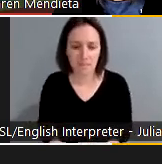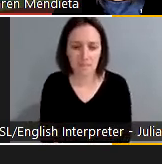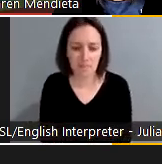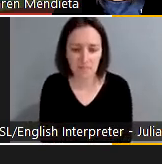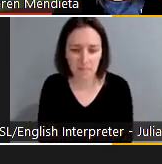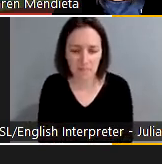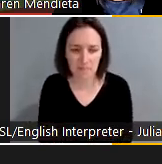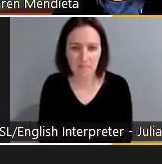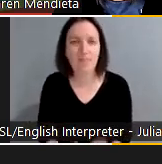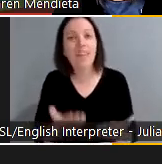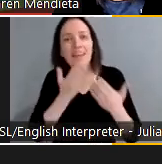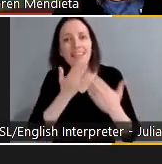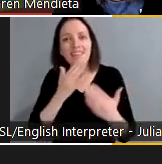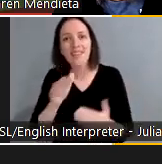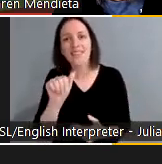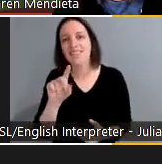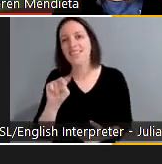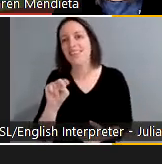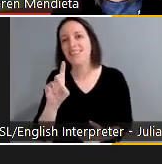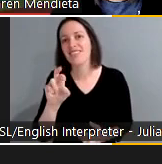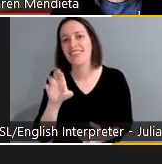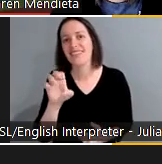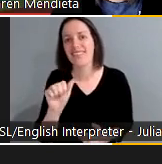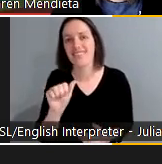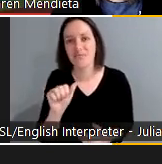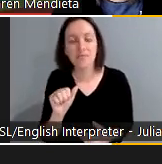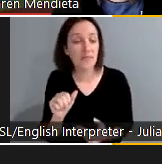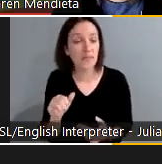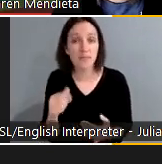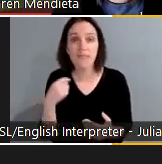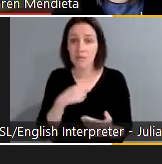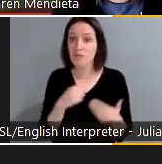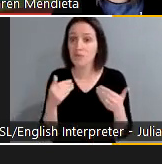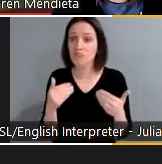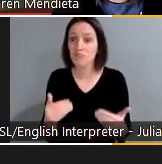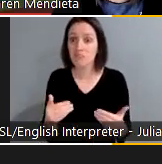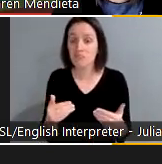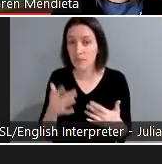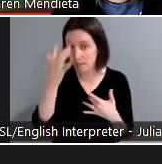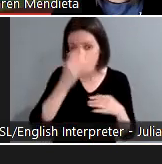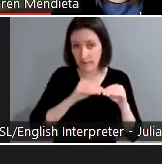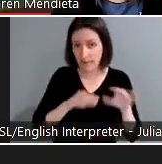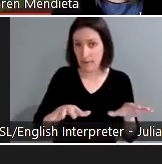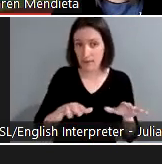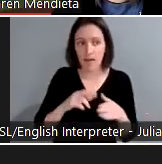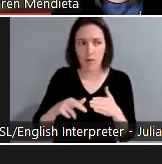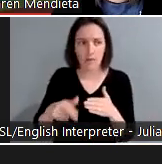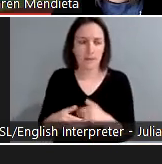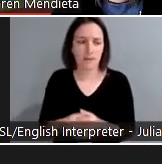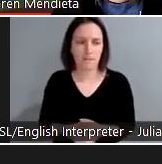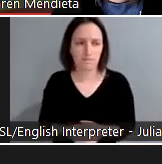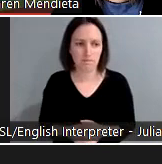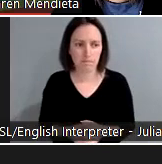Thank you, Andrea. So we will go ahead and move forward with Pandemic EBT outcomes.